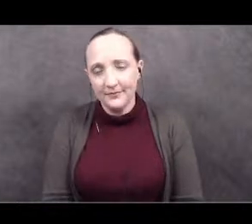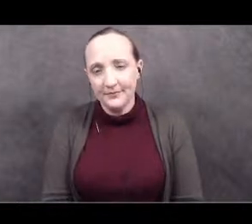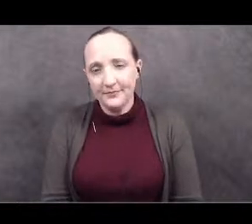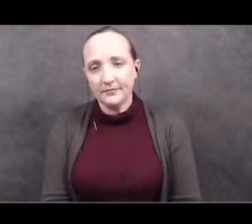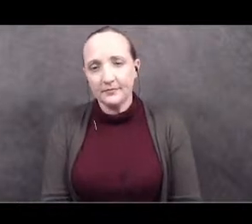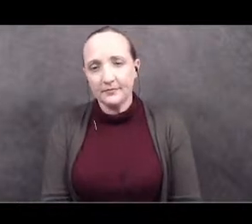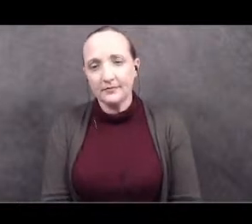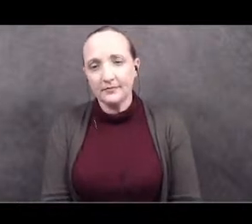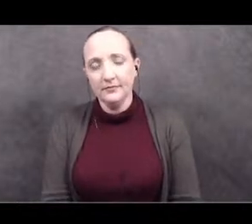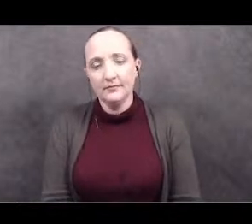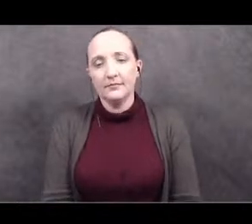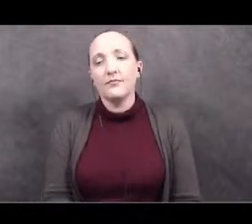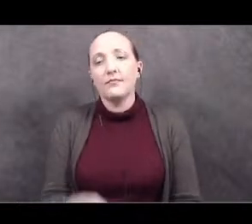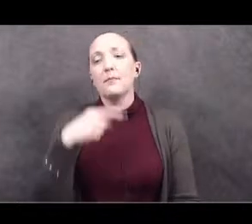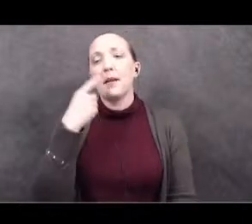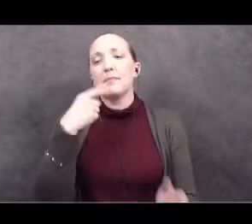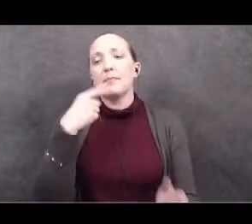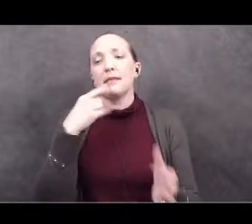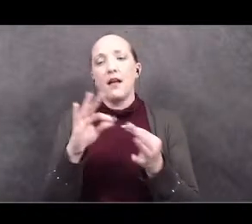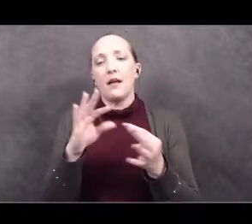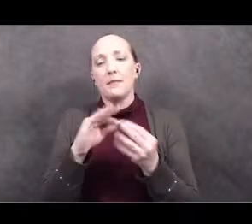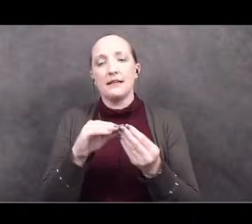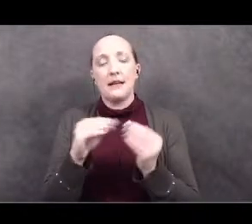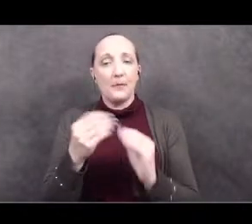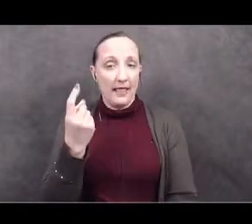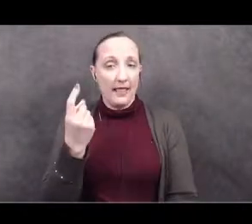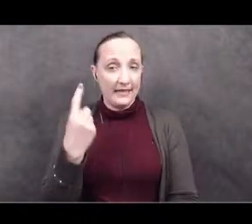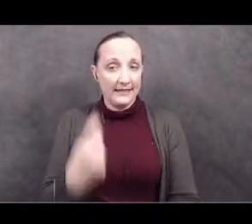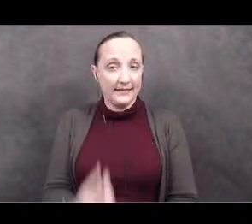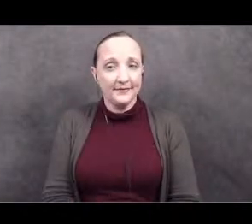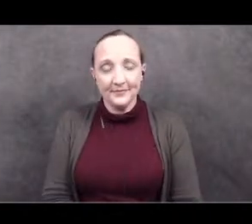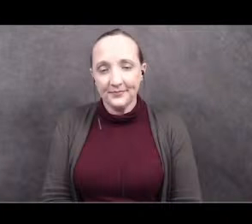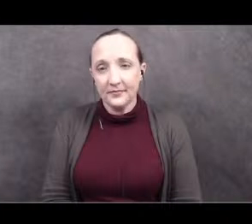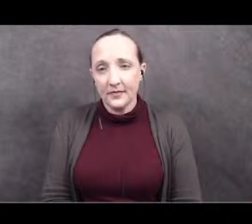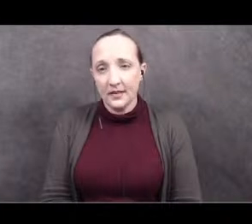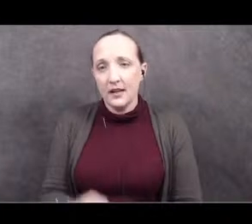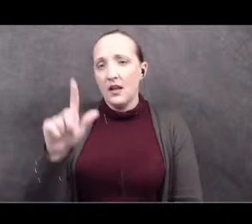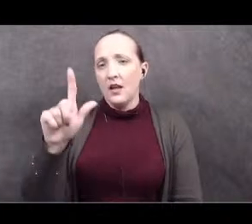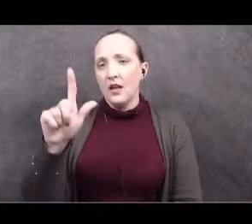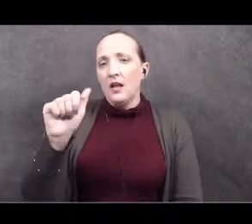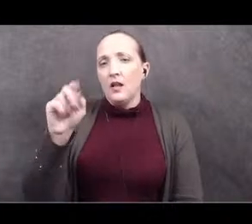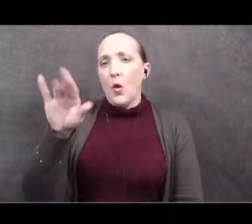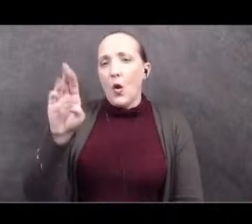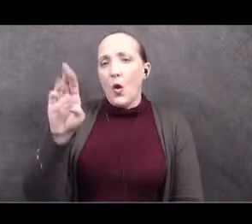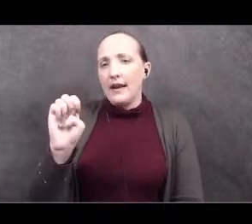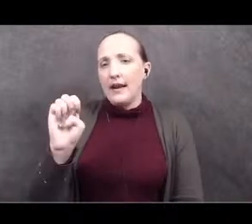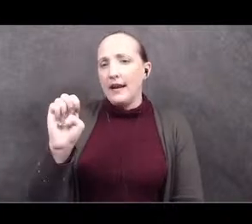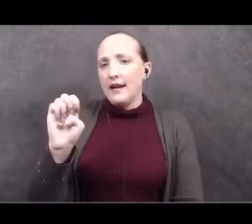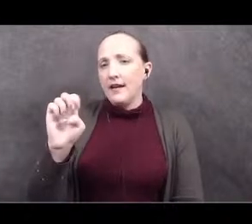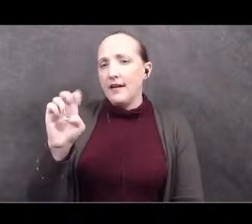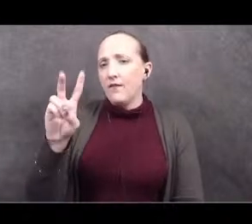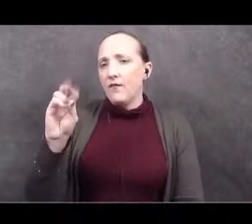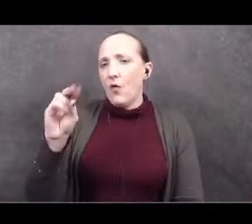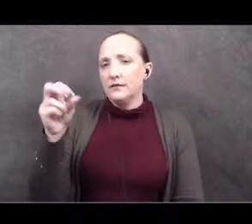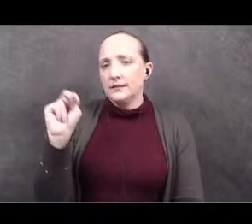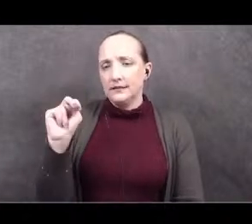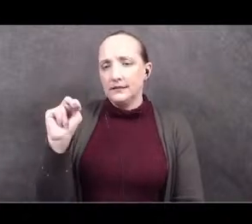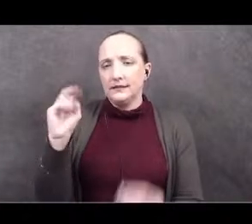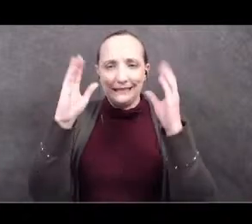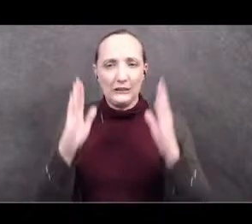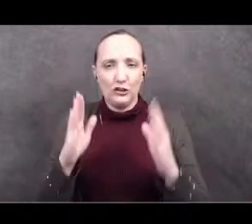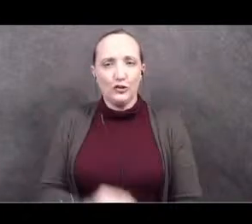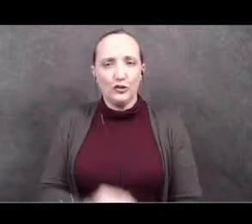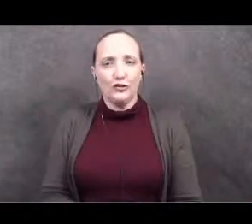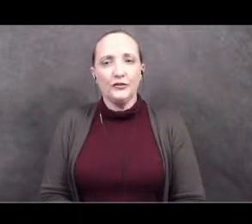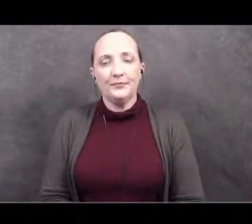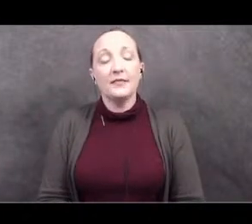counsel public comment number 11 Lori Walton teacher dear president